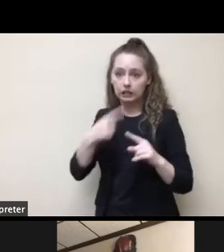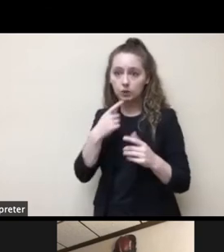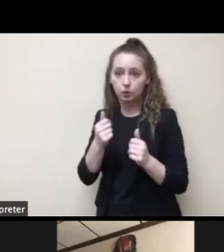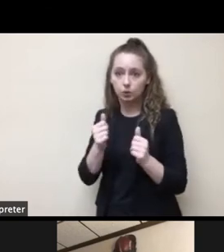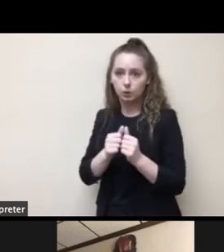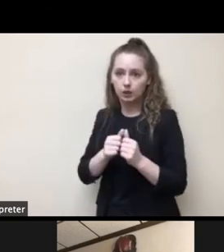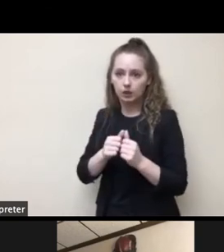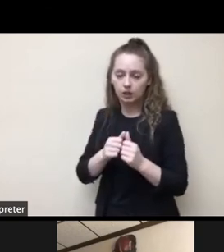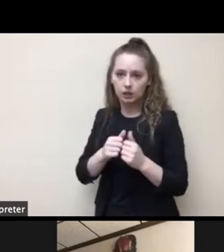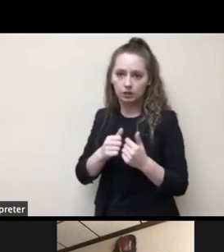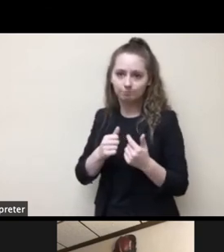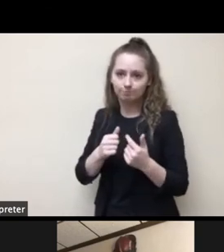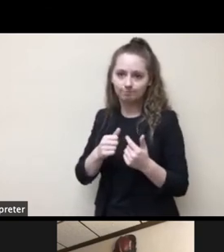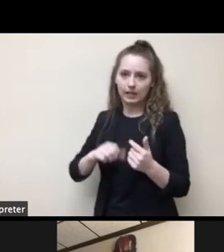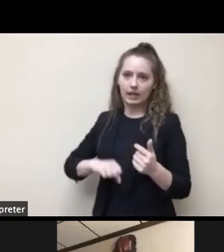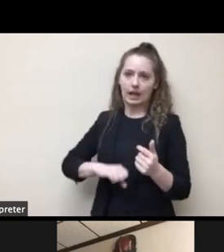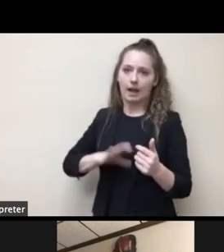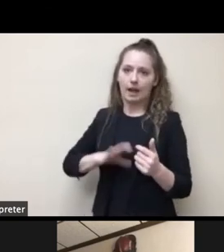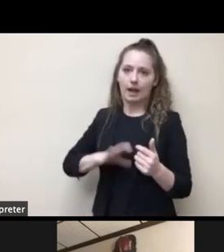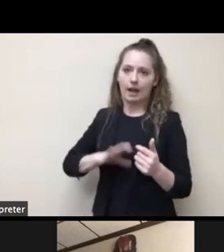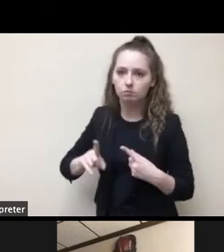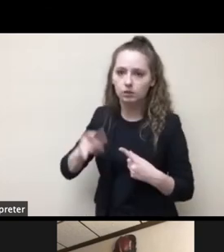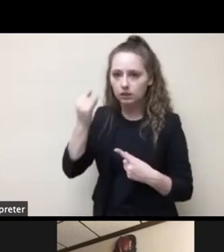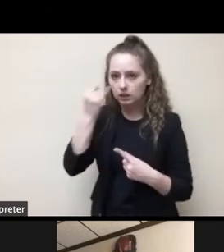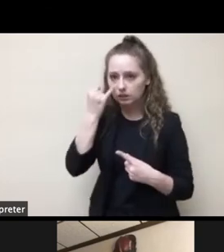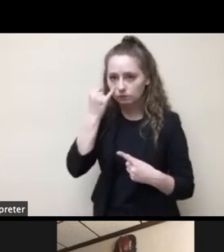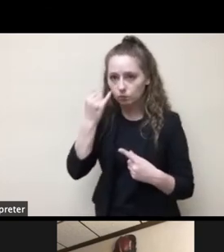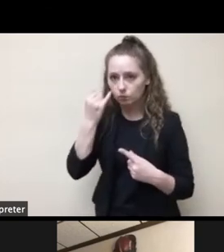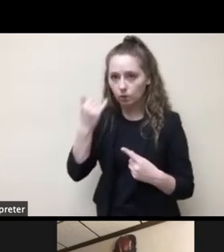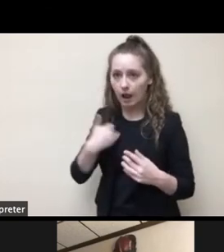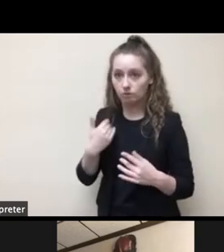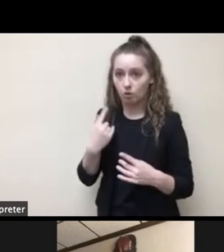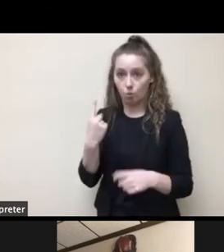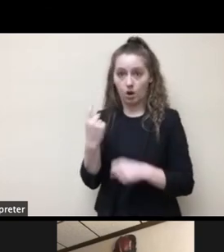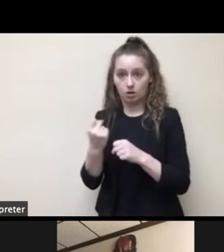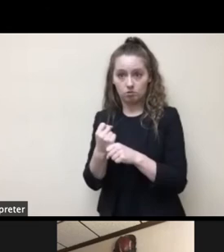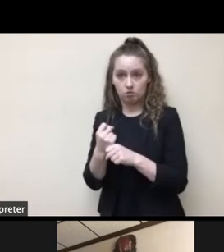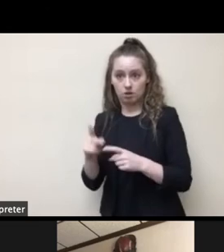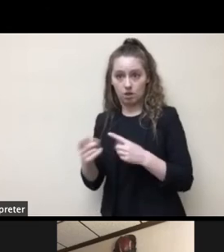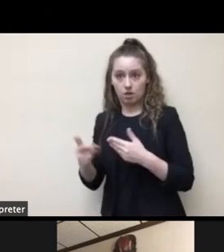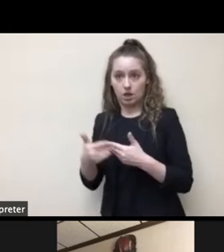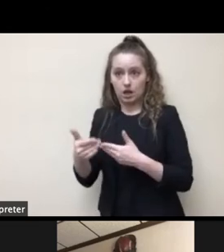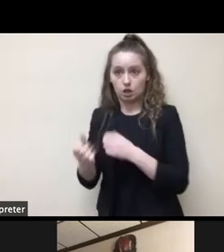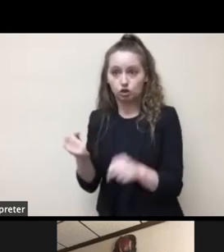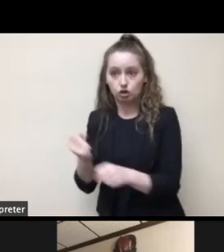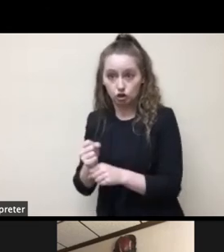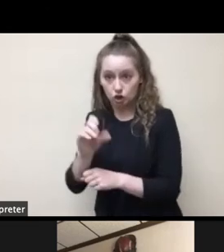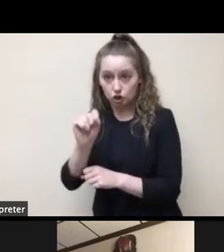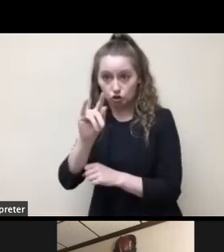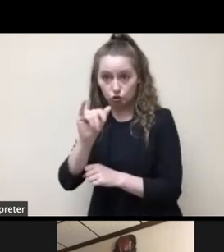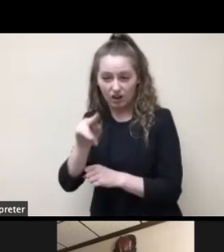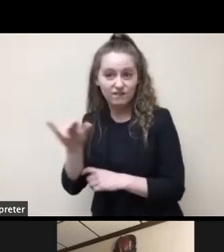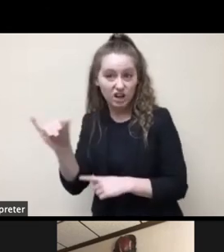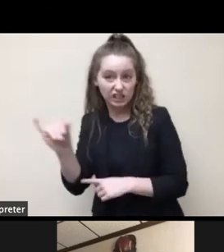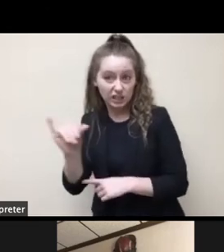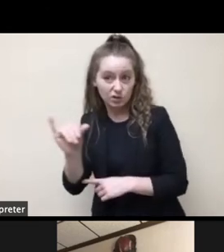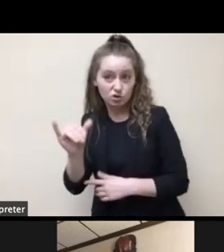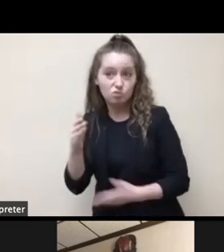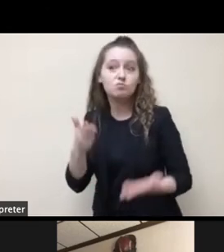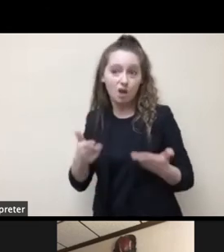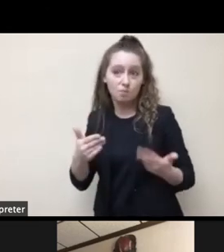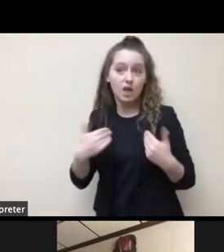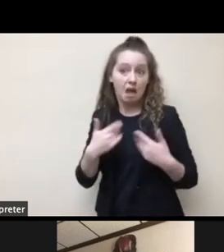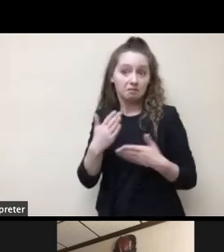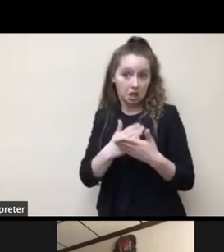flu, if you had the flu 1 year and the next year the strain that's out there is very similar, you probably do have some immunity towards